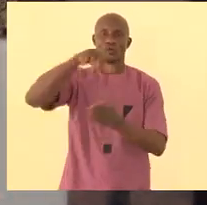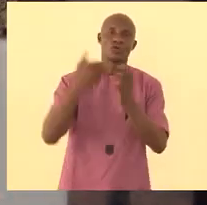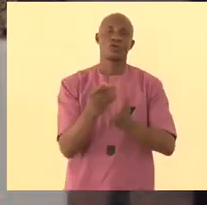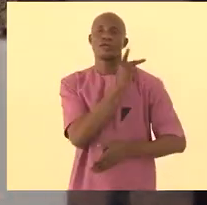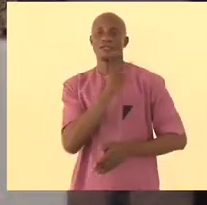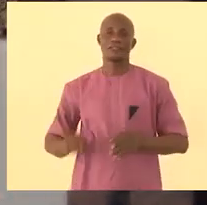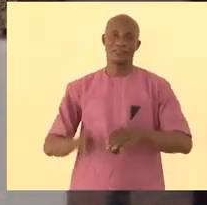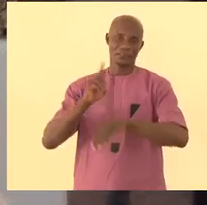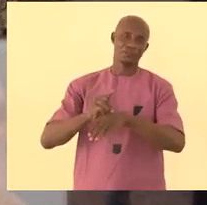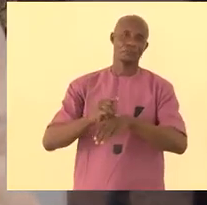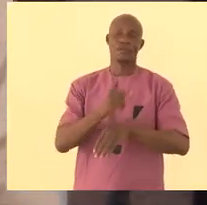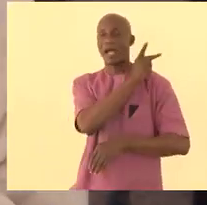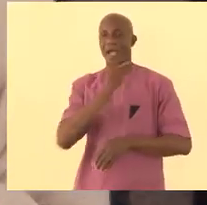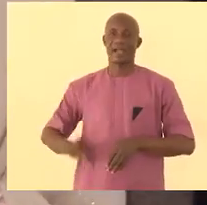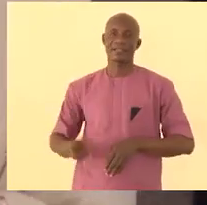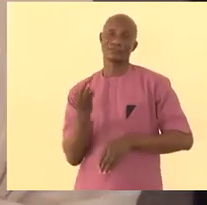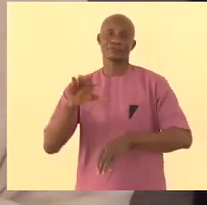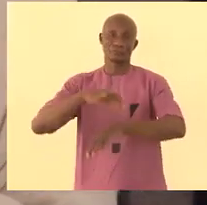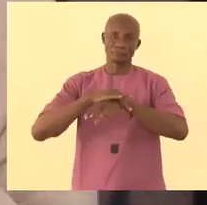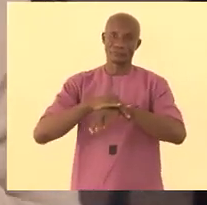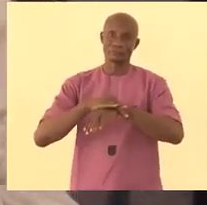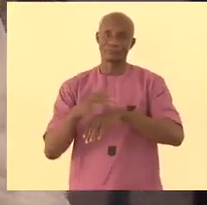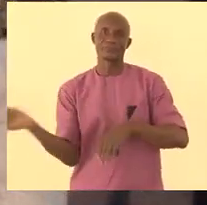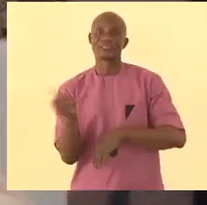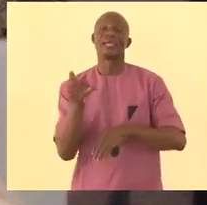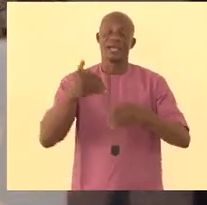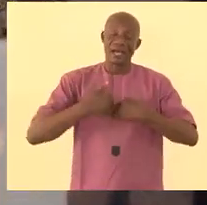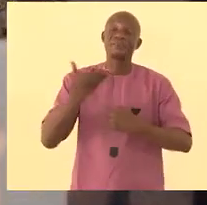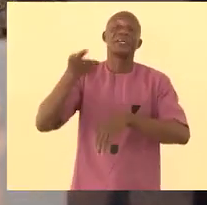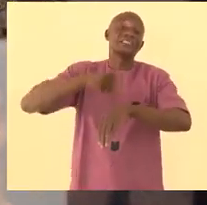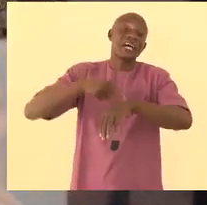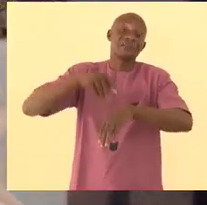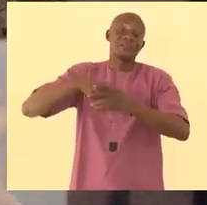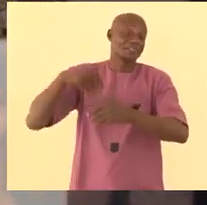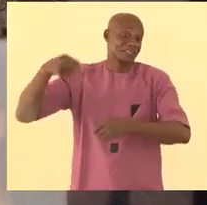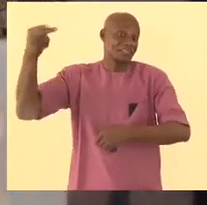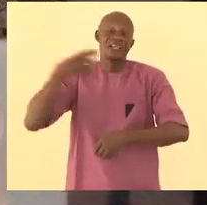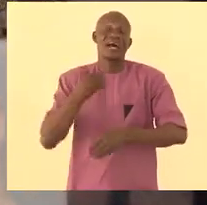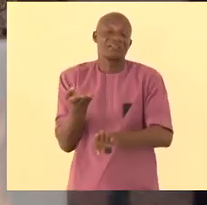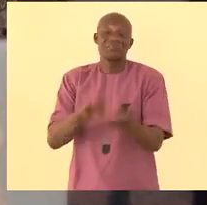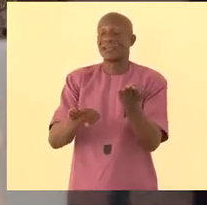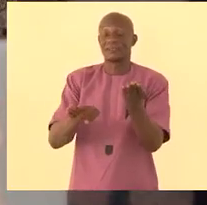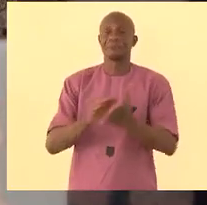All the kingdoms and kings of the earth will have their moment in history and fade away and die.